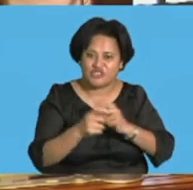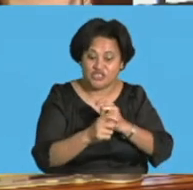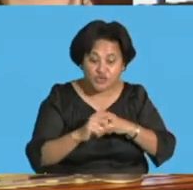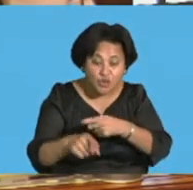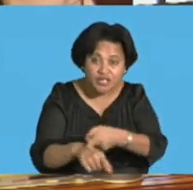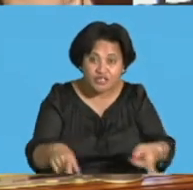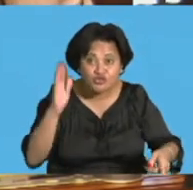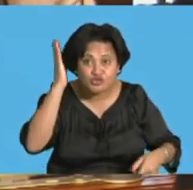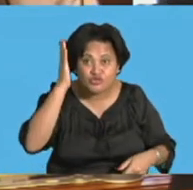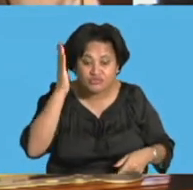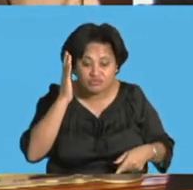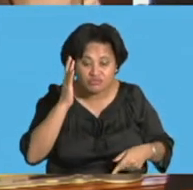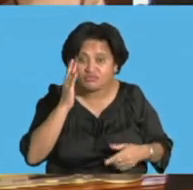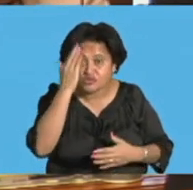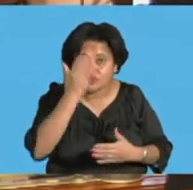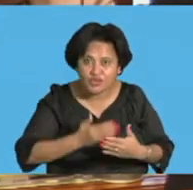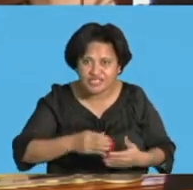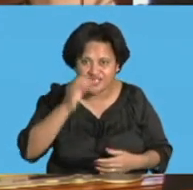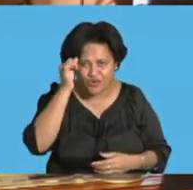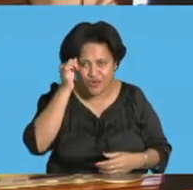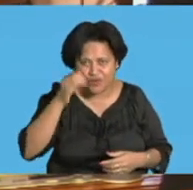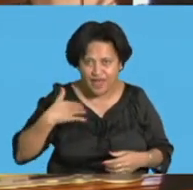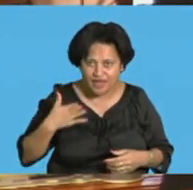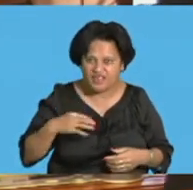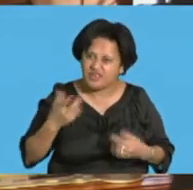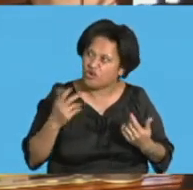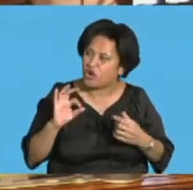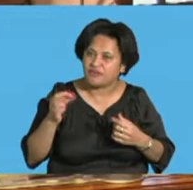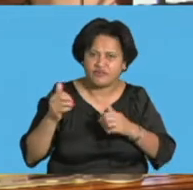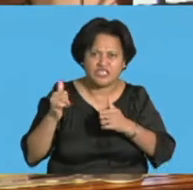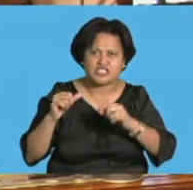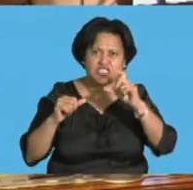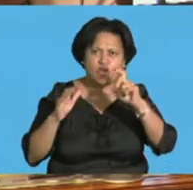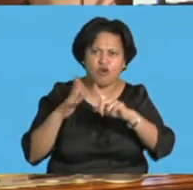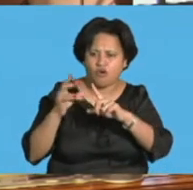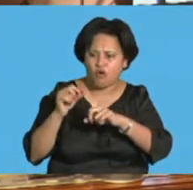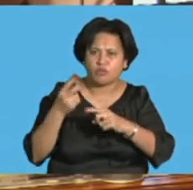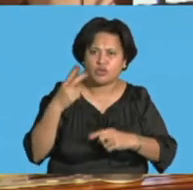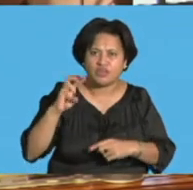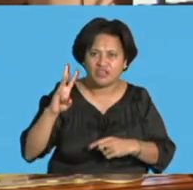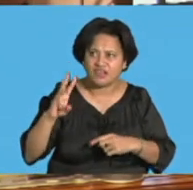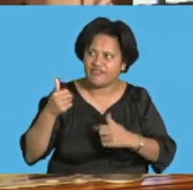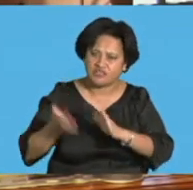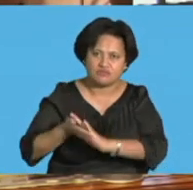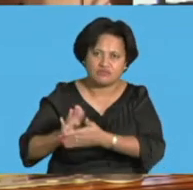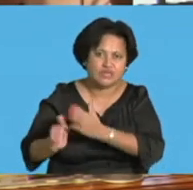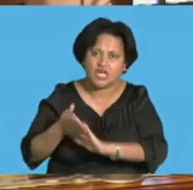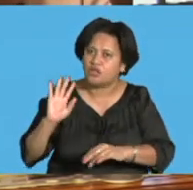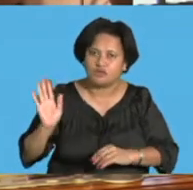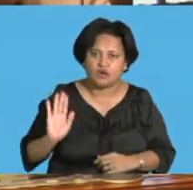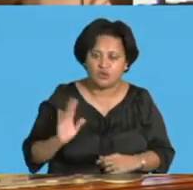lead Fiji has given the world through COP23 is continued in the leadership we show in climate change in our classrooms.